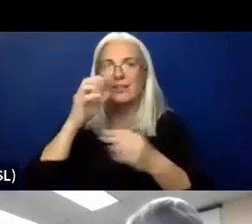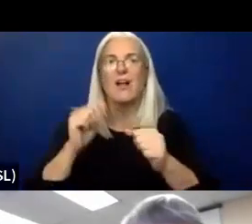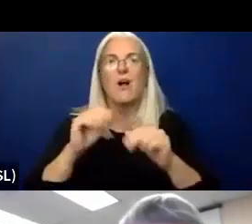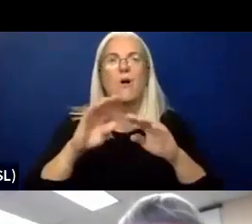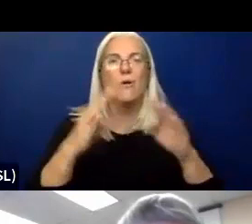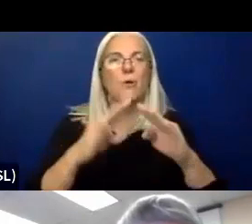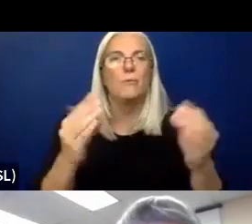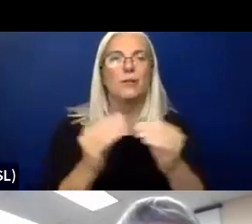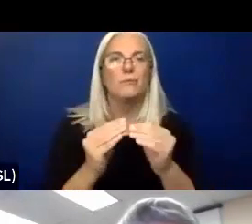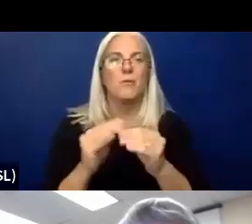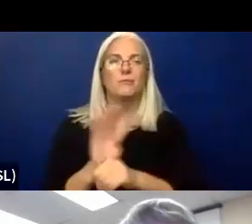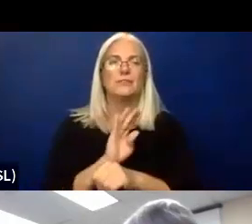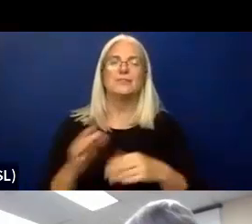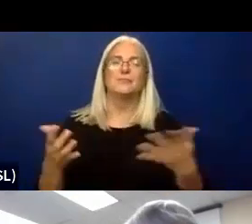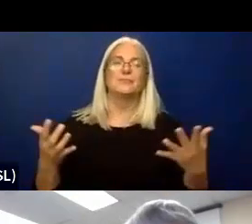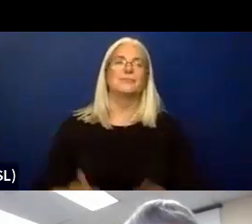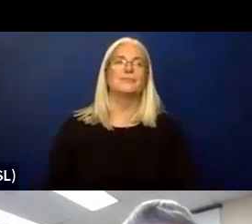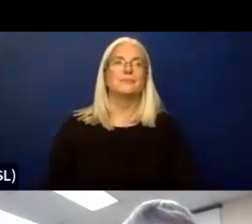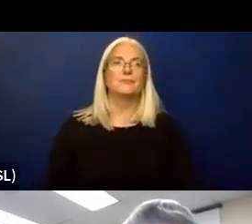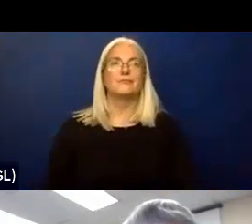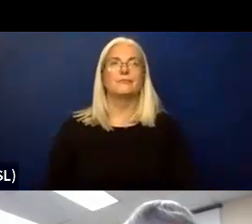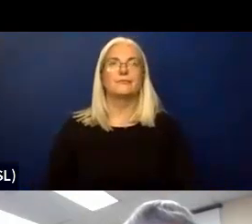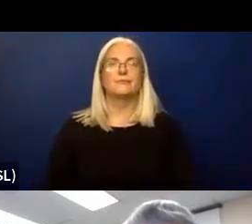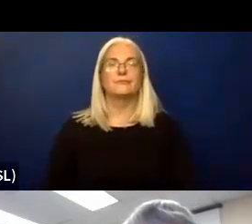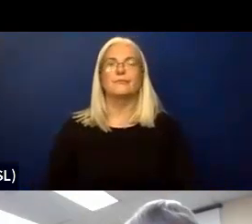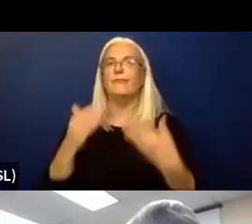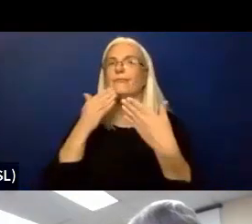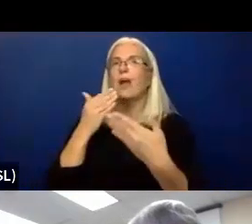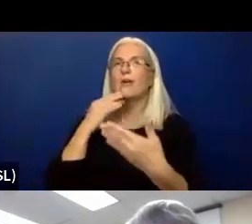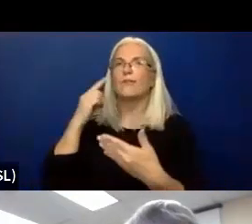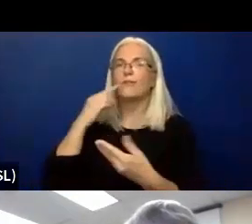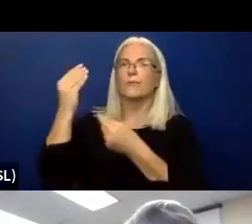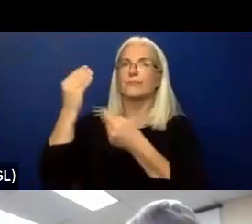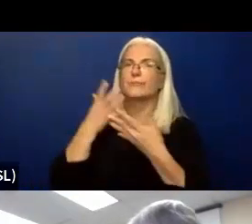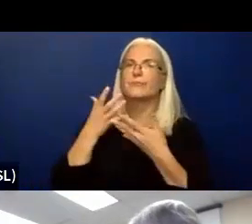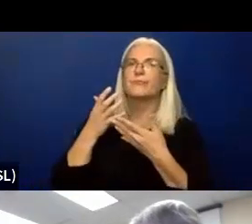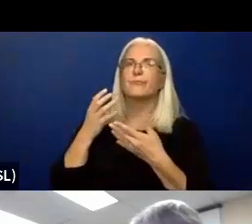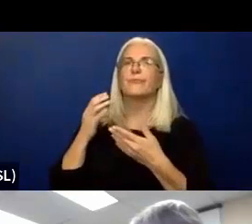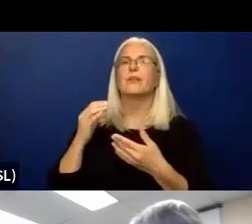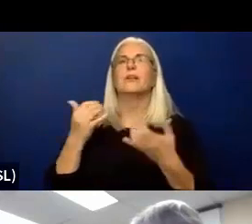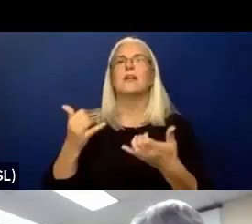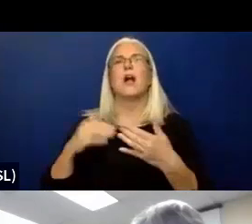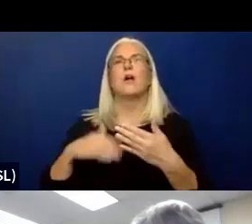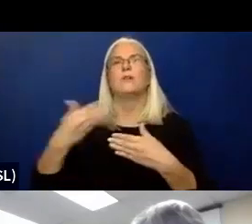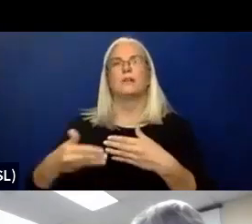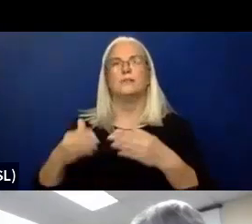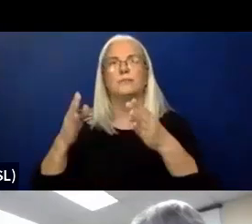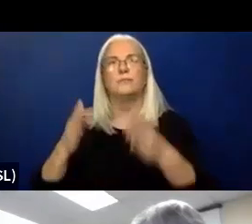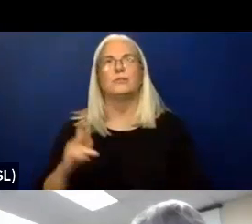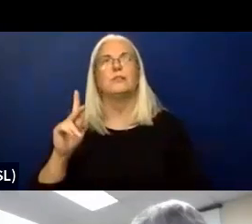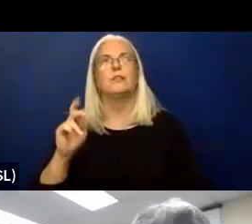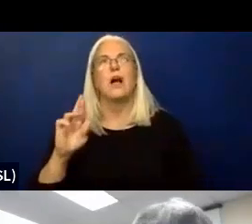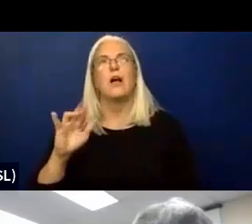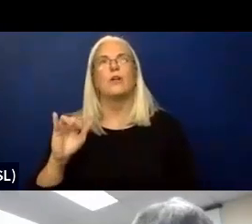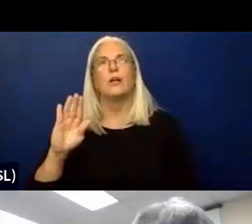Great, thank you. Thank you for reminding us of that. Let's go to Carrie Benefield from the Press Democrat. Hi,